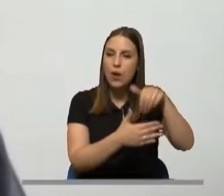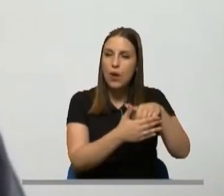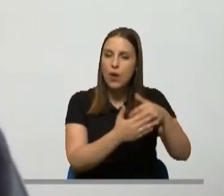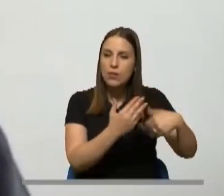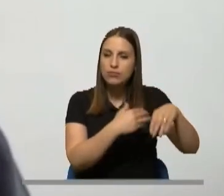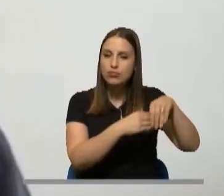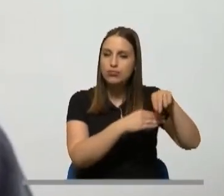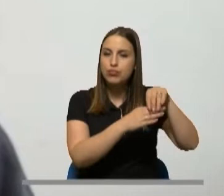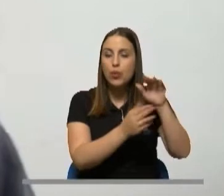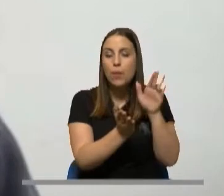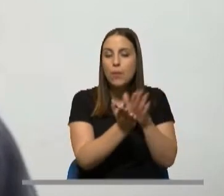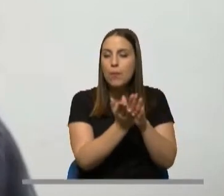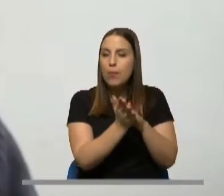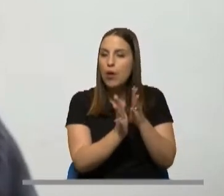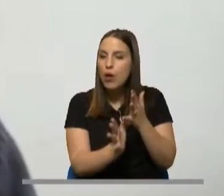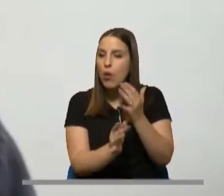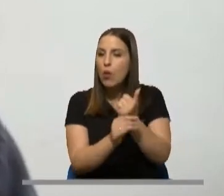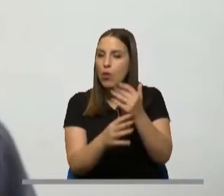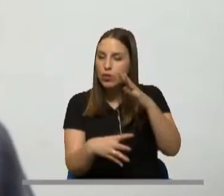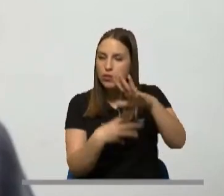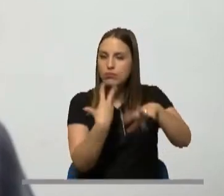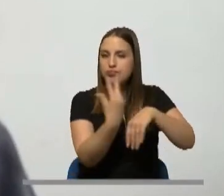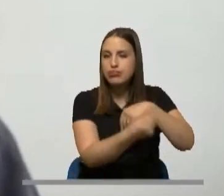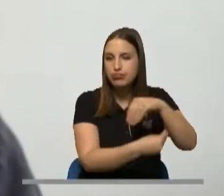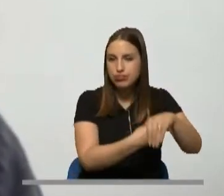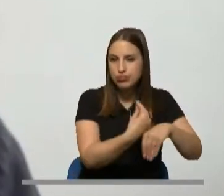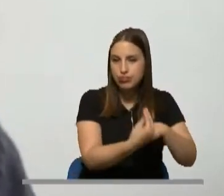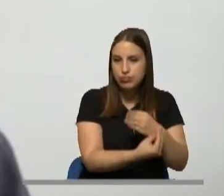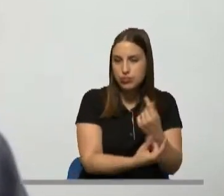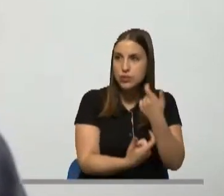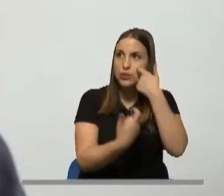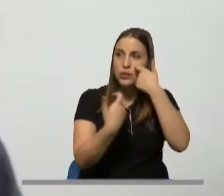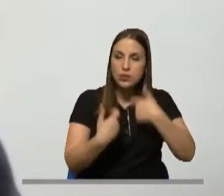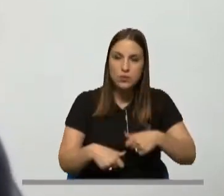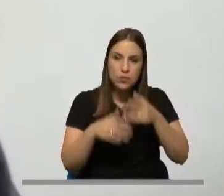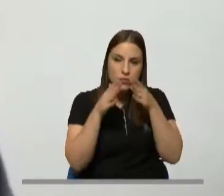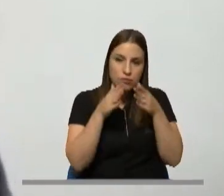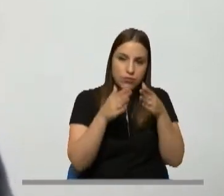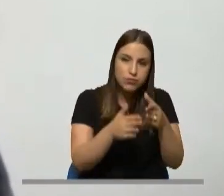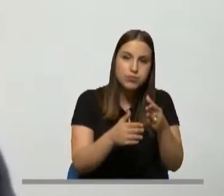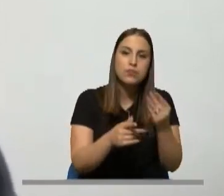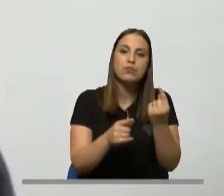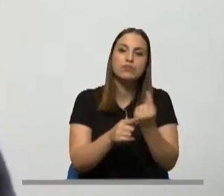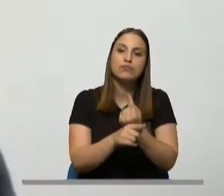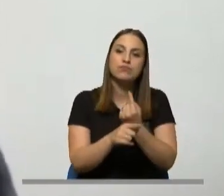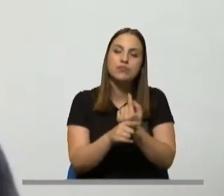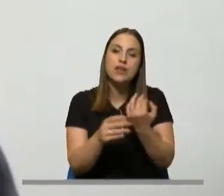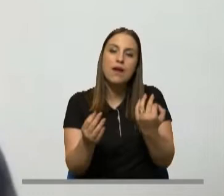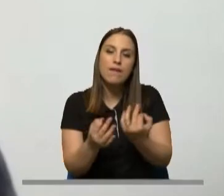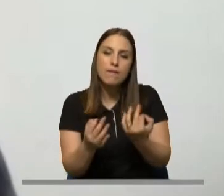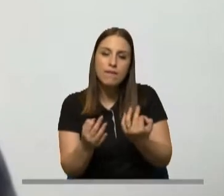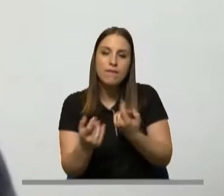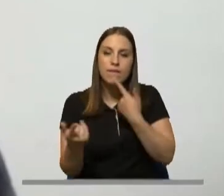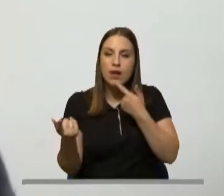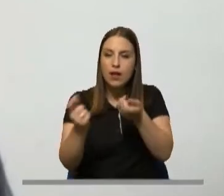supposed evidence, and different epistemic modalities are asserted in political debates.